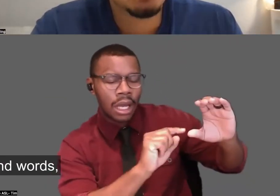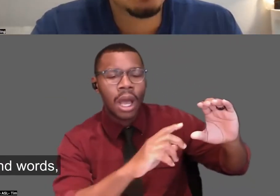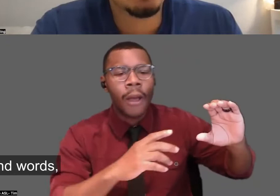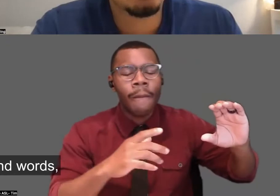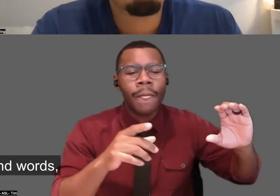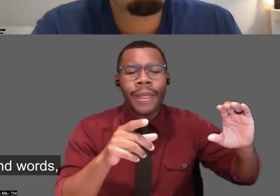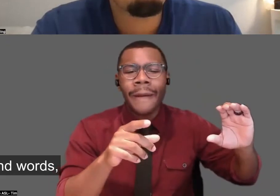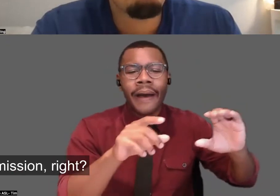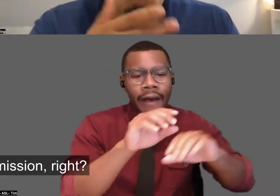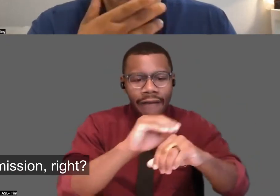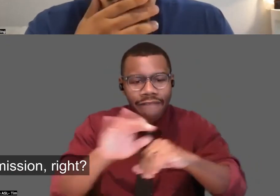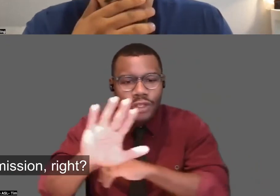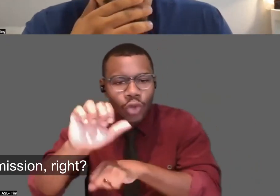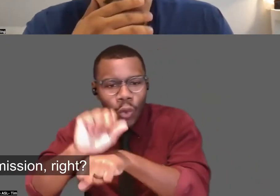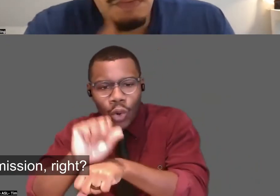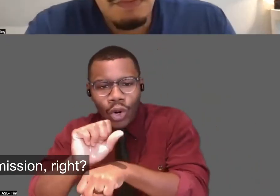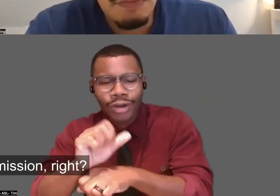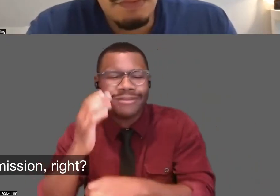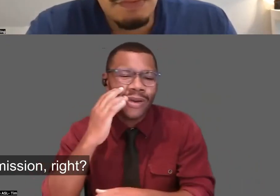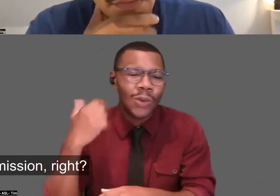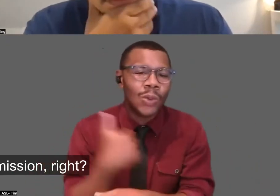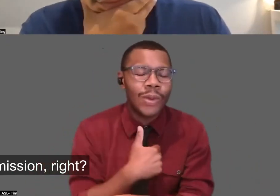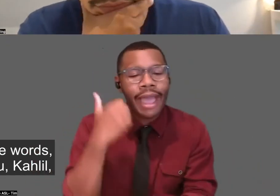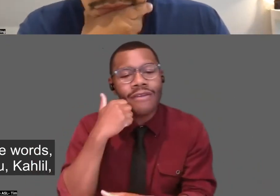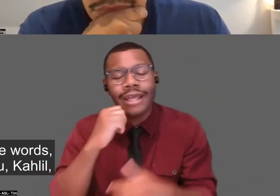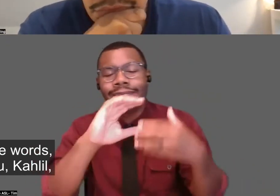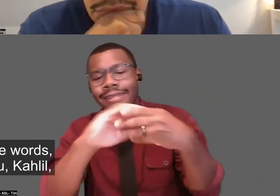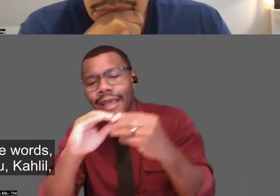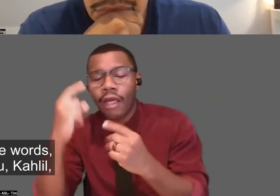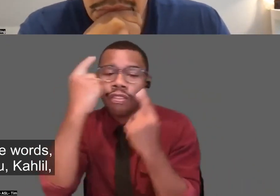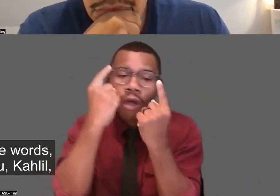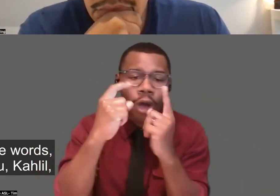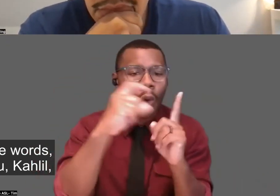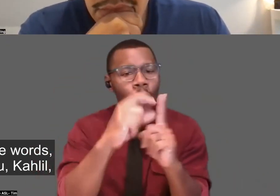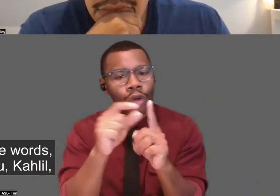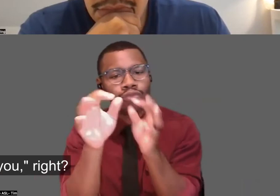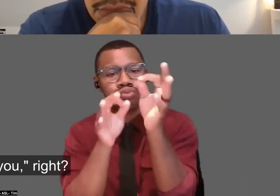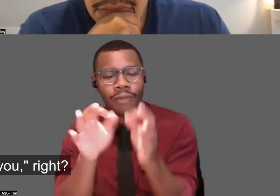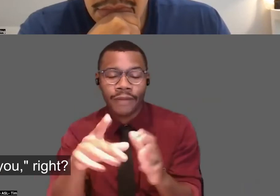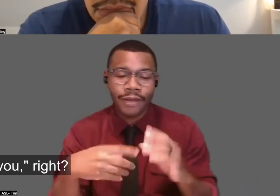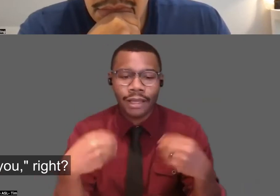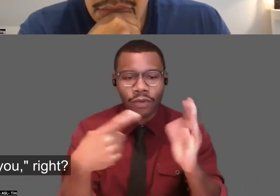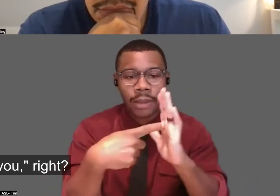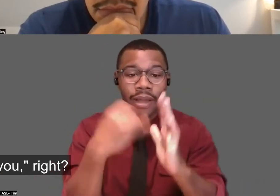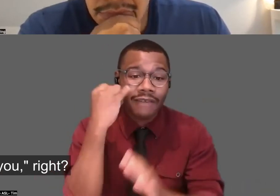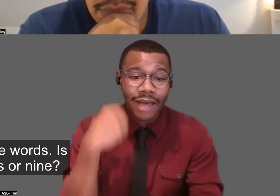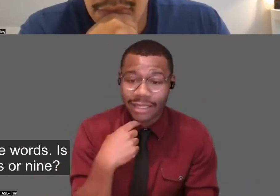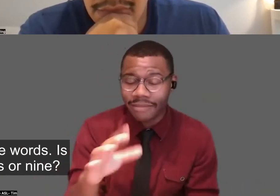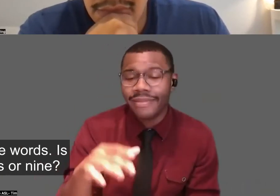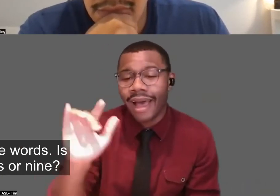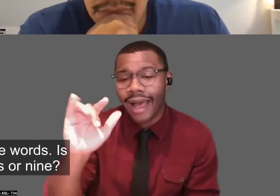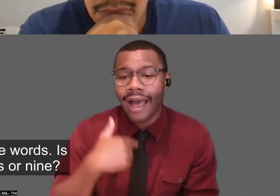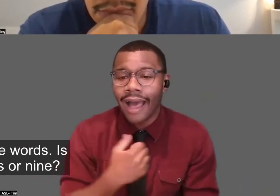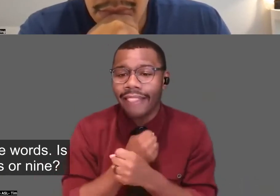thoughts and words, the efficient transmission, right? Like the 3 words, if I say to you, Kahlil, if I say, I love you, right? Those are